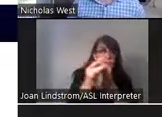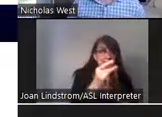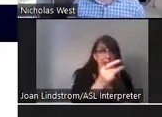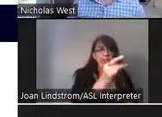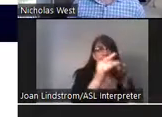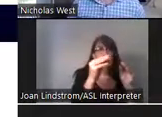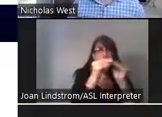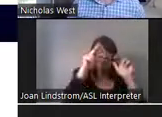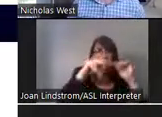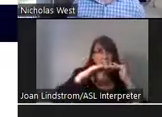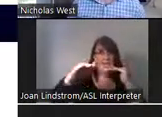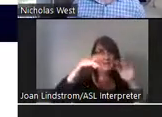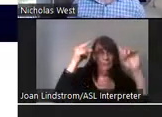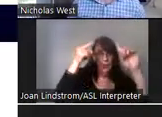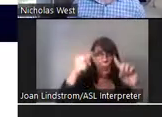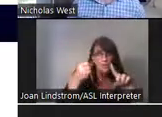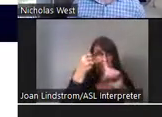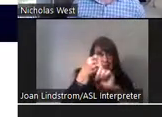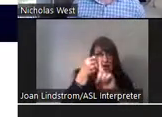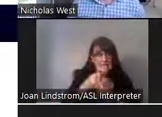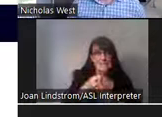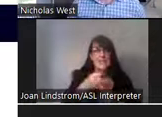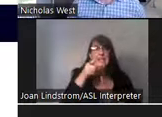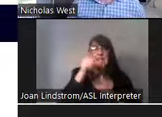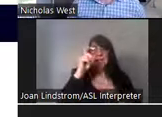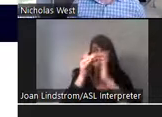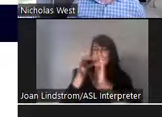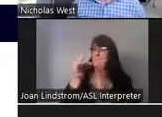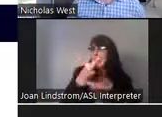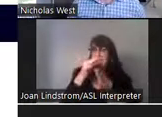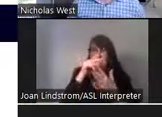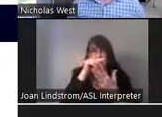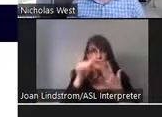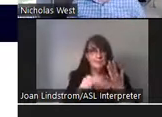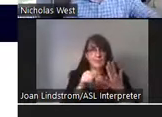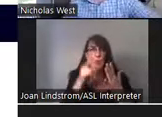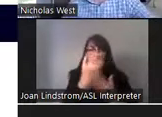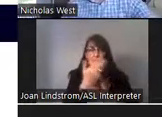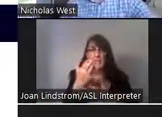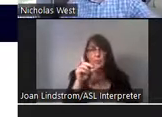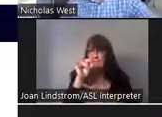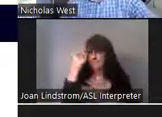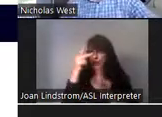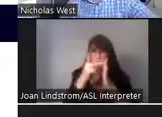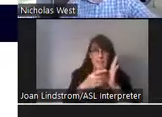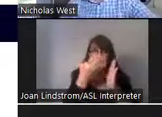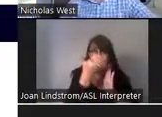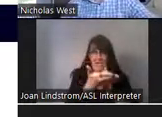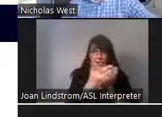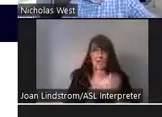more sustainable outcomes. They need experts. So one of the things that we did in our policy here is